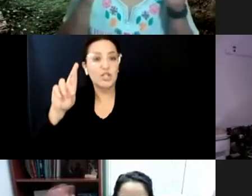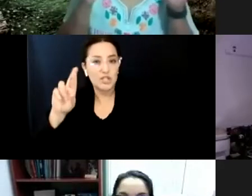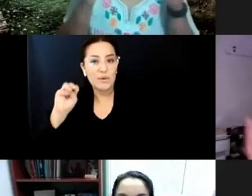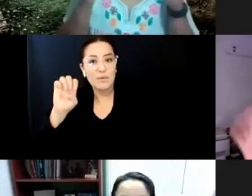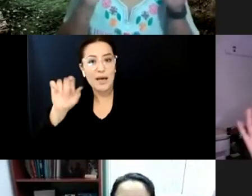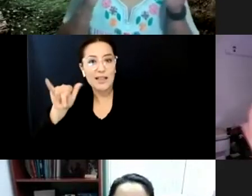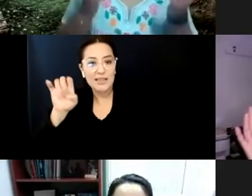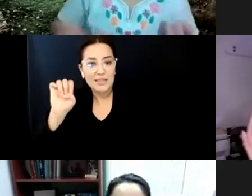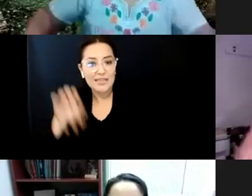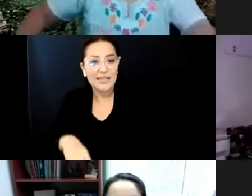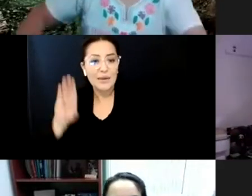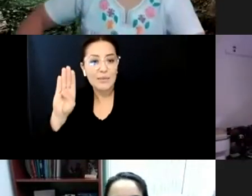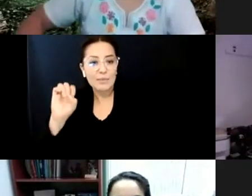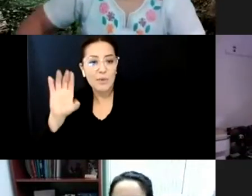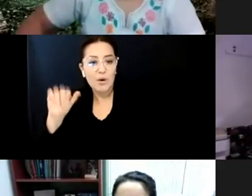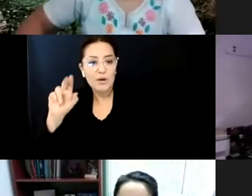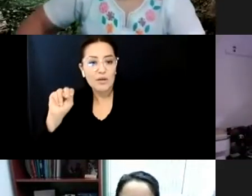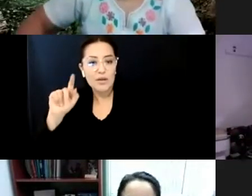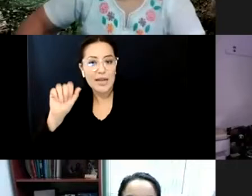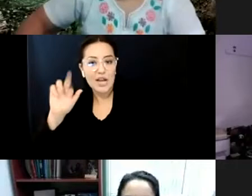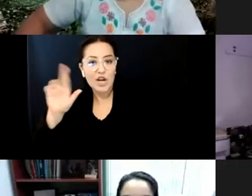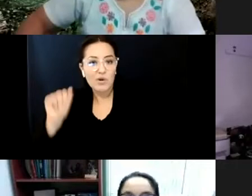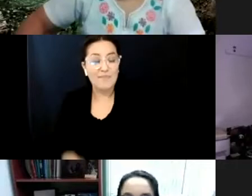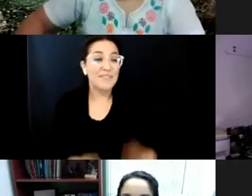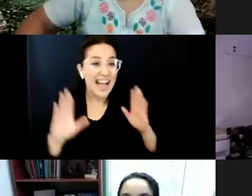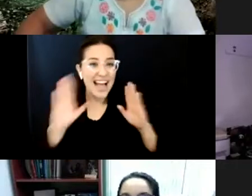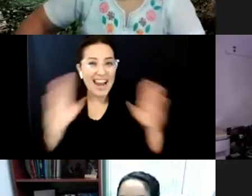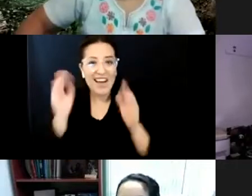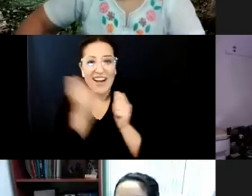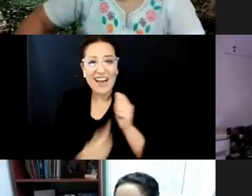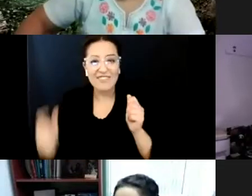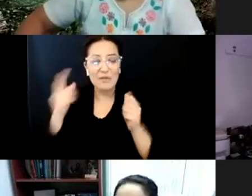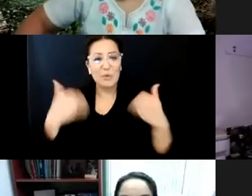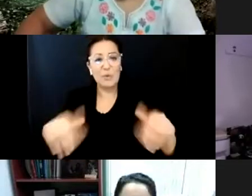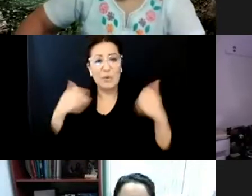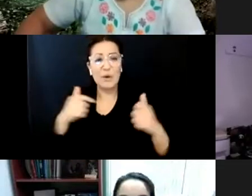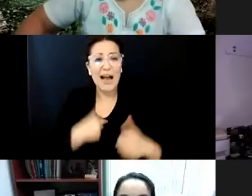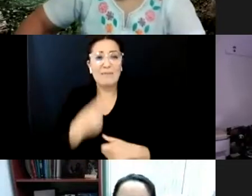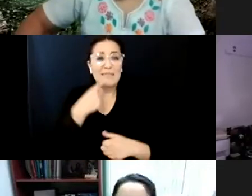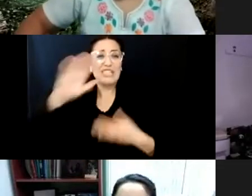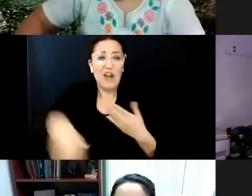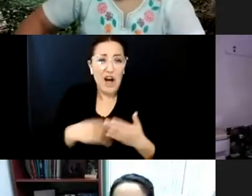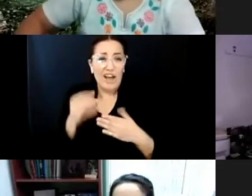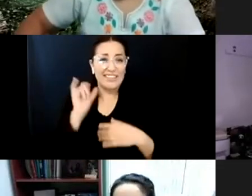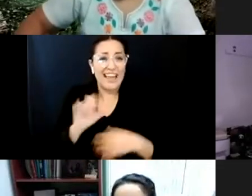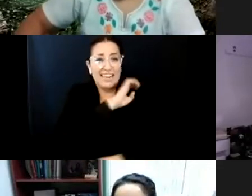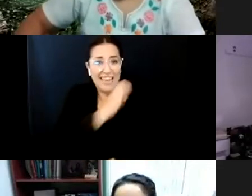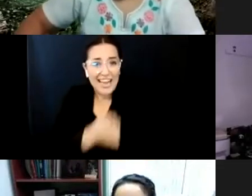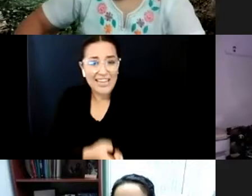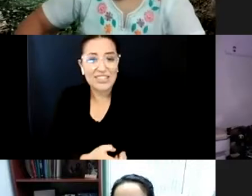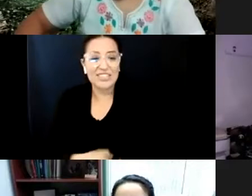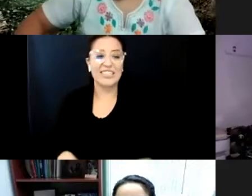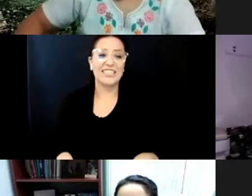Hey, hello everyone. I miss all that energy that I would normally get if we were here in person,